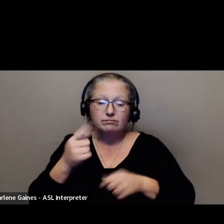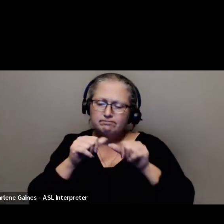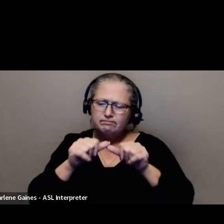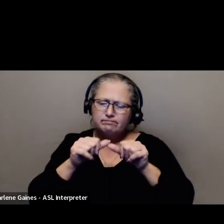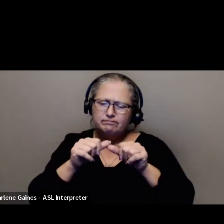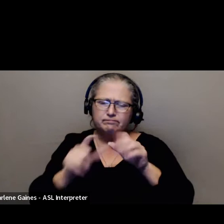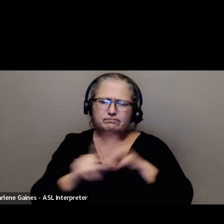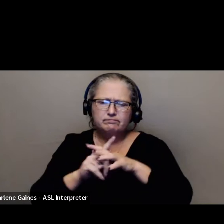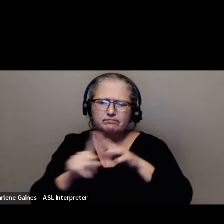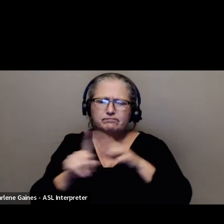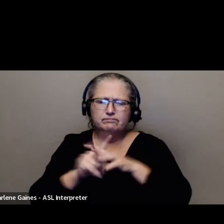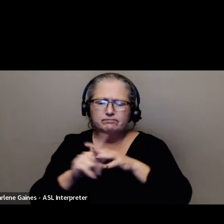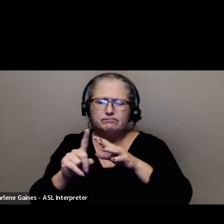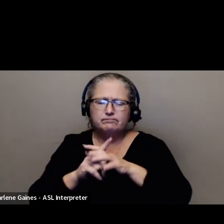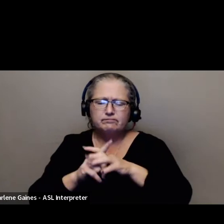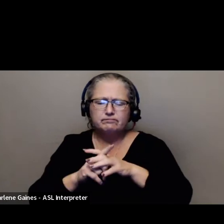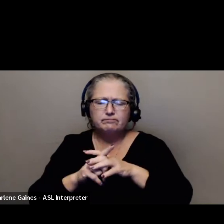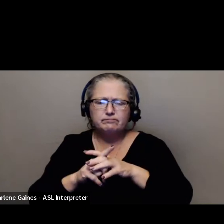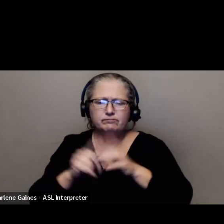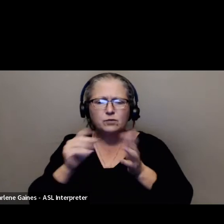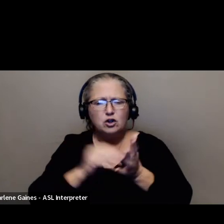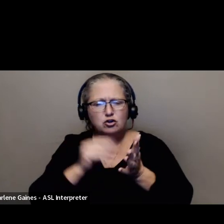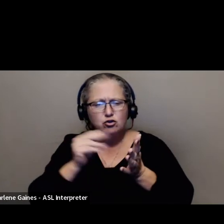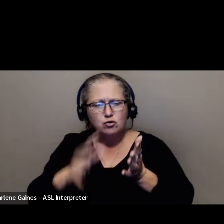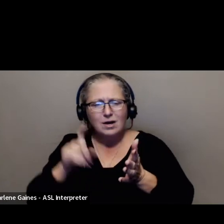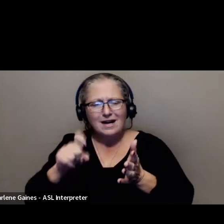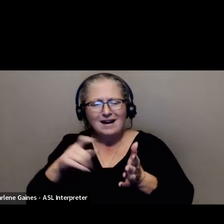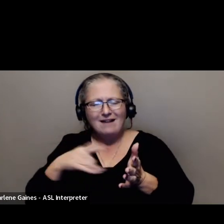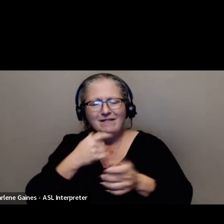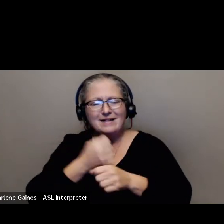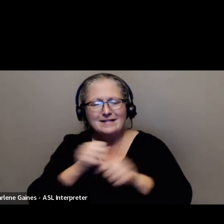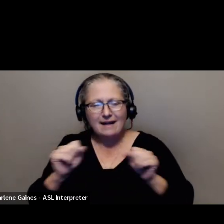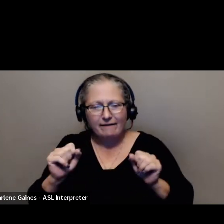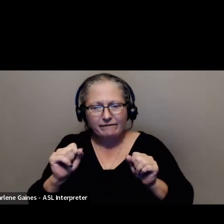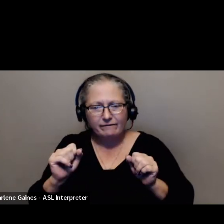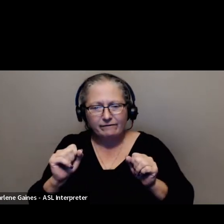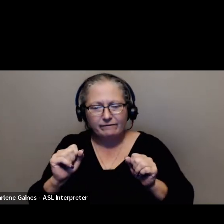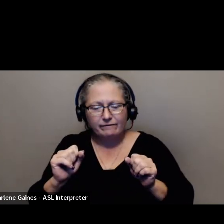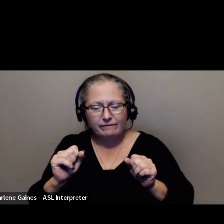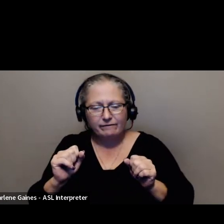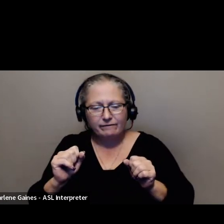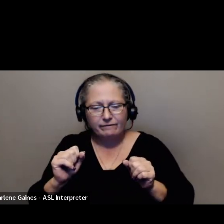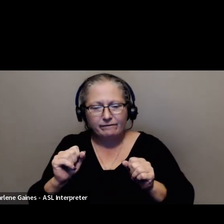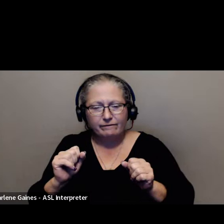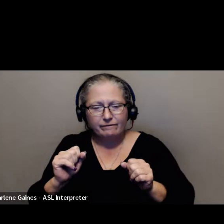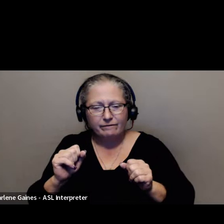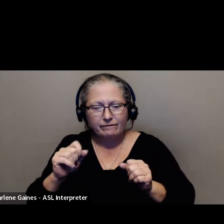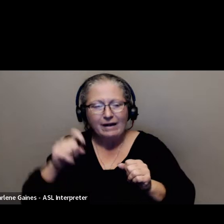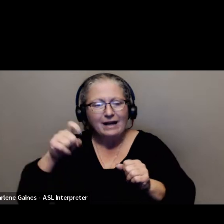continues to come up is the need for students to feel safe, the need for